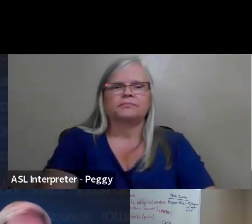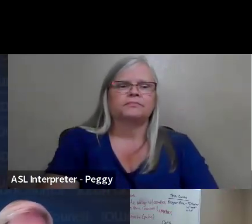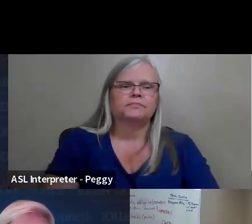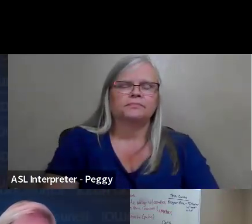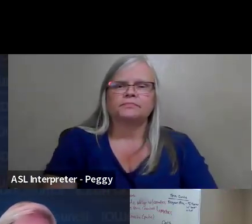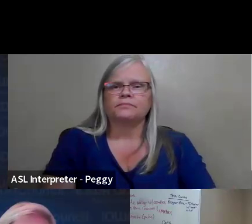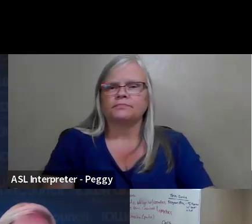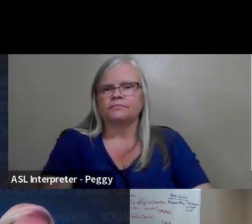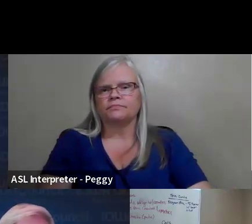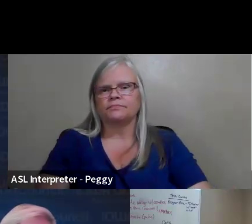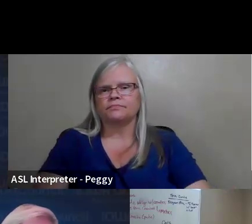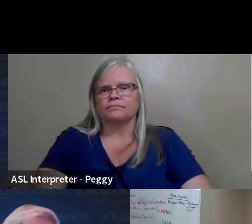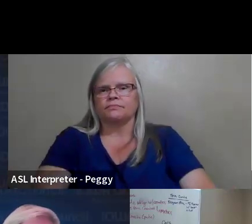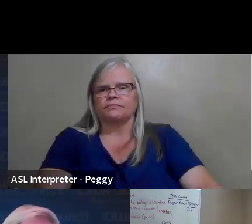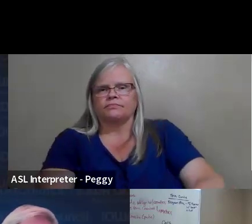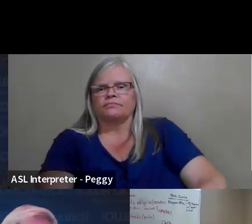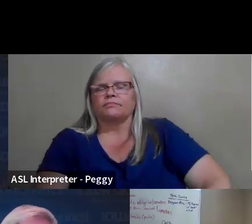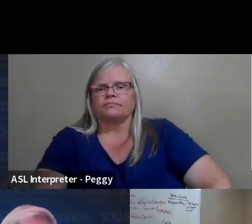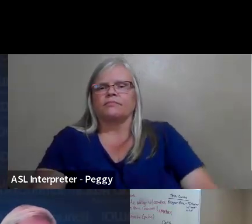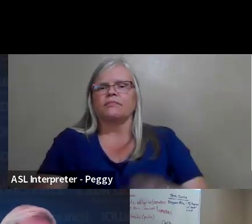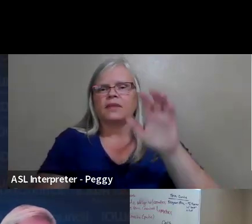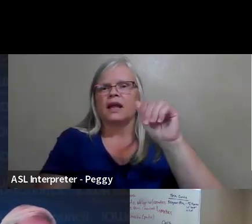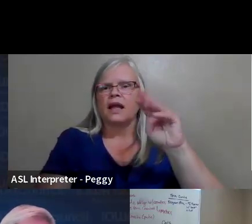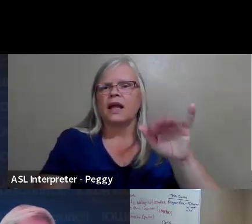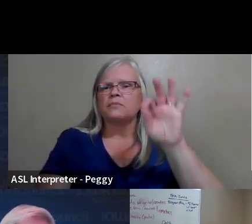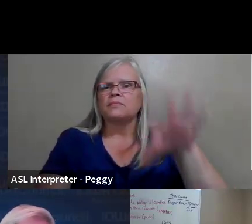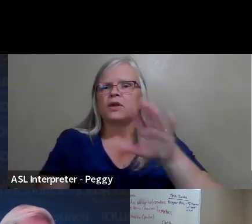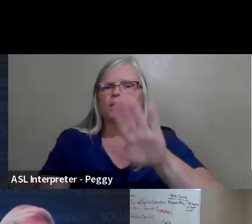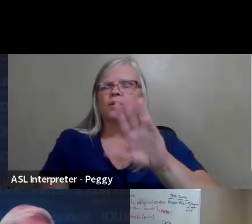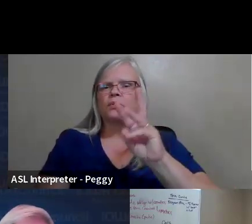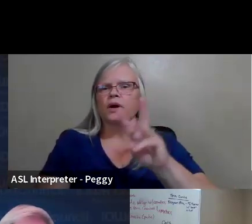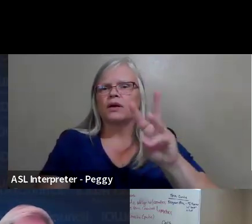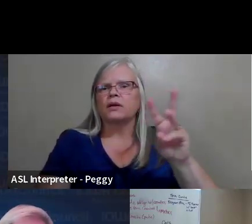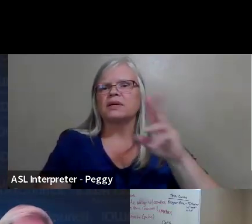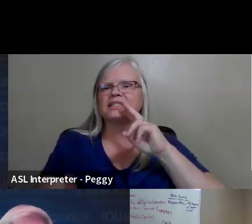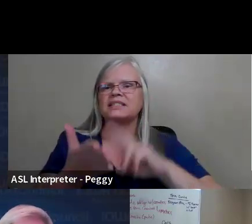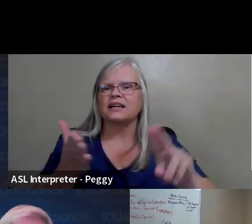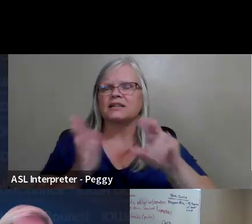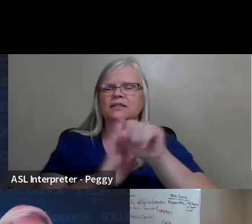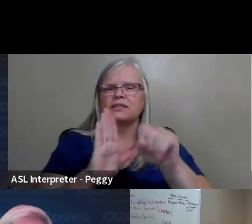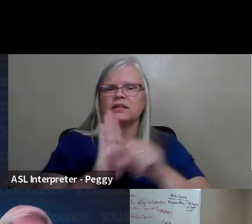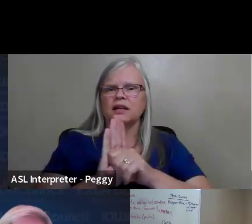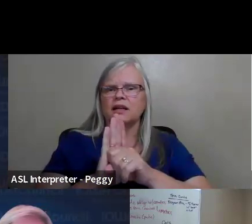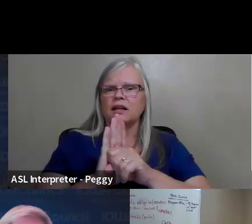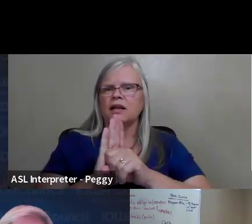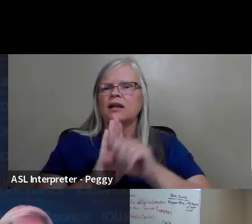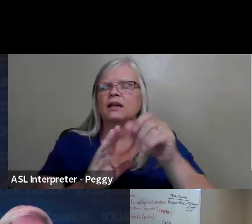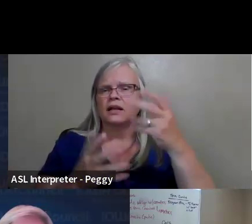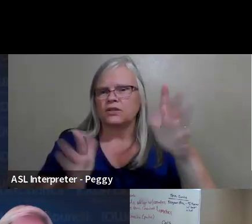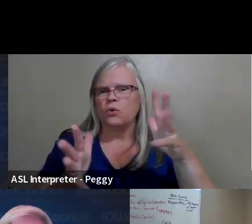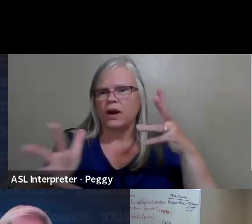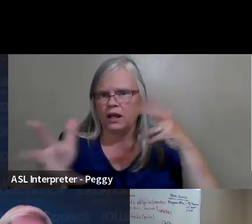I just, Any other questions? oh, Go ahead. to plug in your website, Secretary of State's website has been updated,